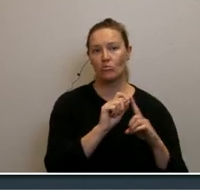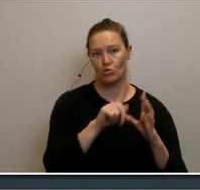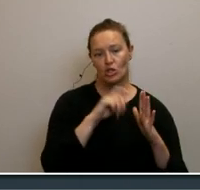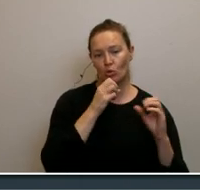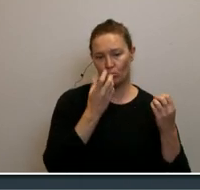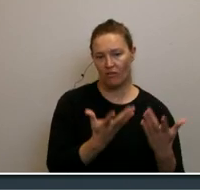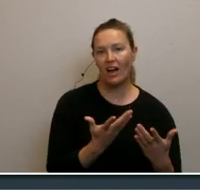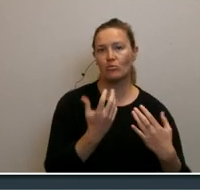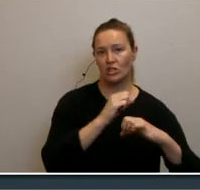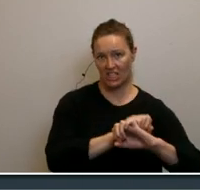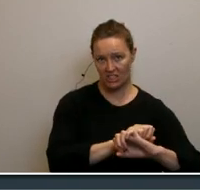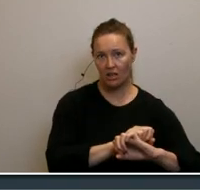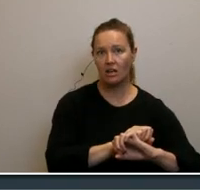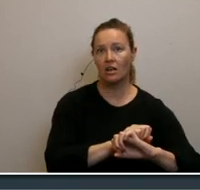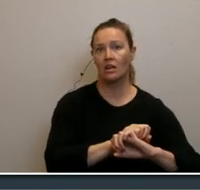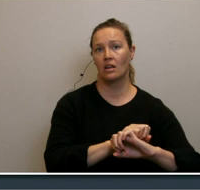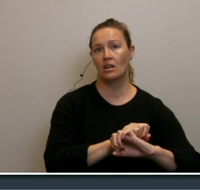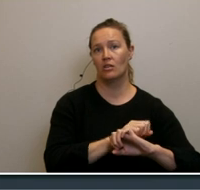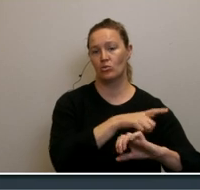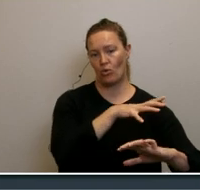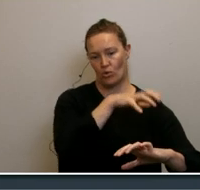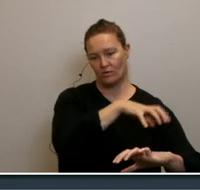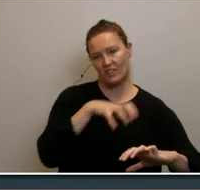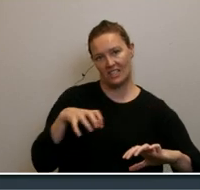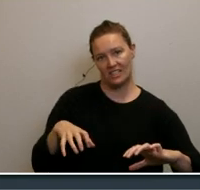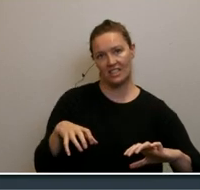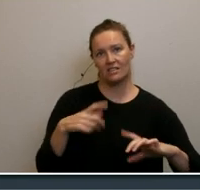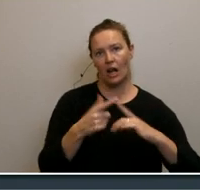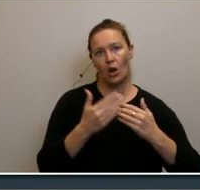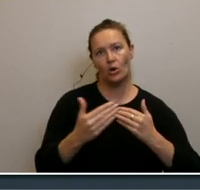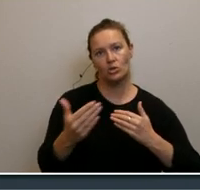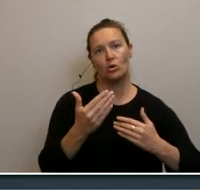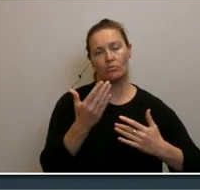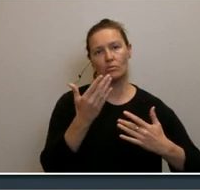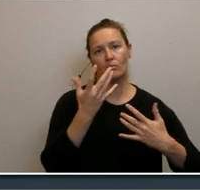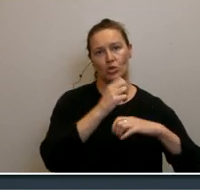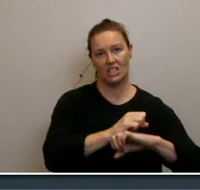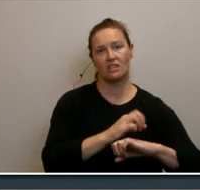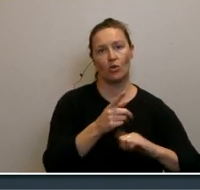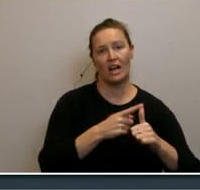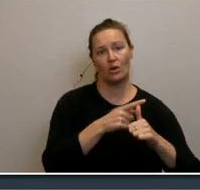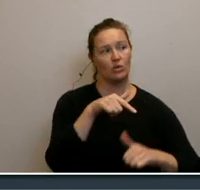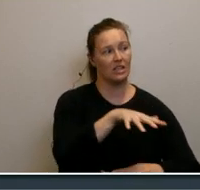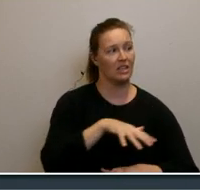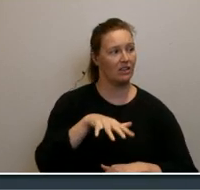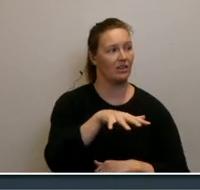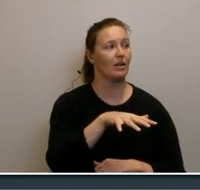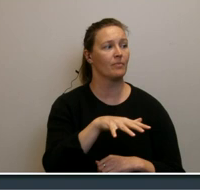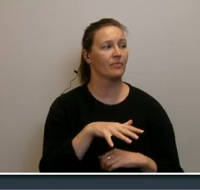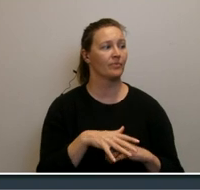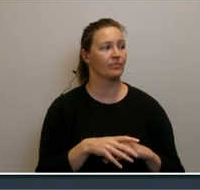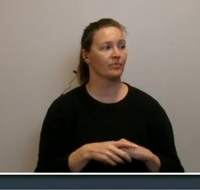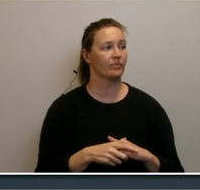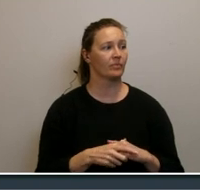that sea protection as a long-term protection for the whole of our area in terms of the way it's built.